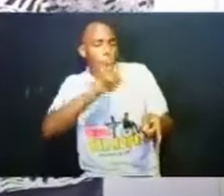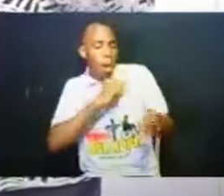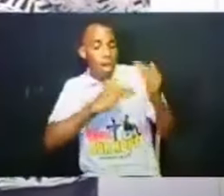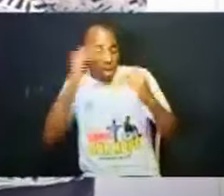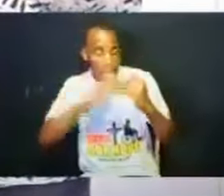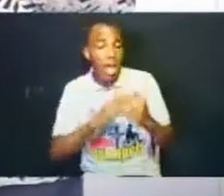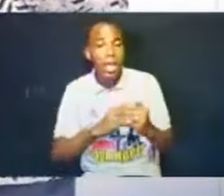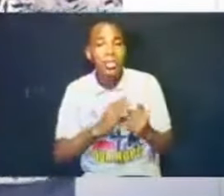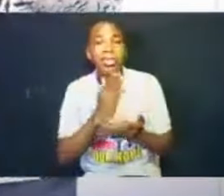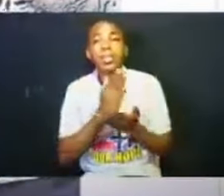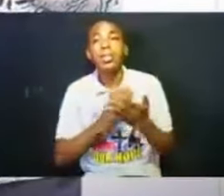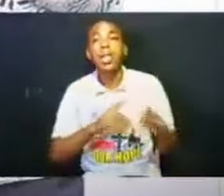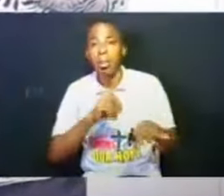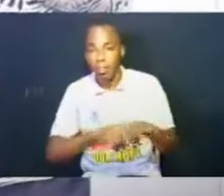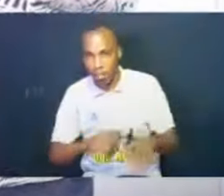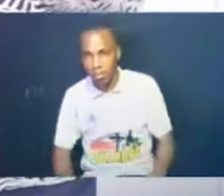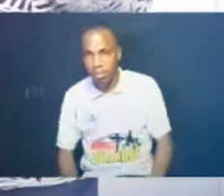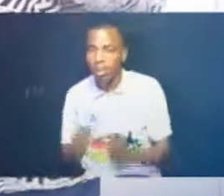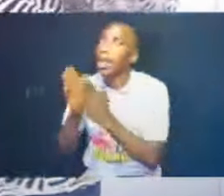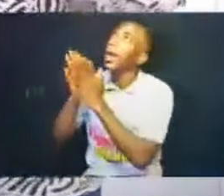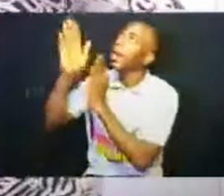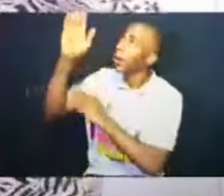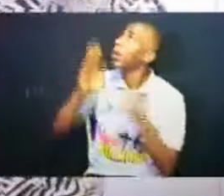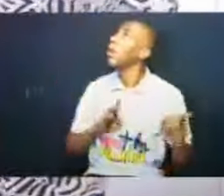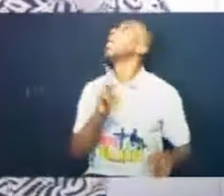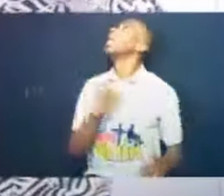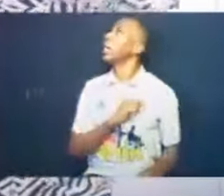But brothers and sisters, you go and ask God.